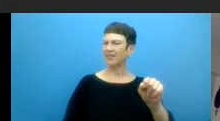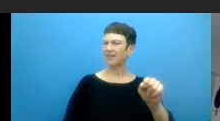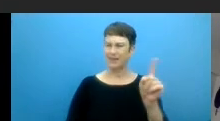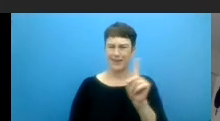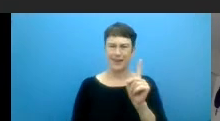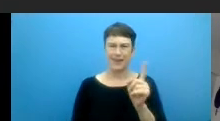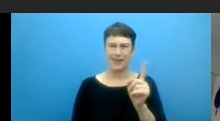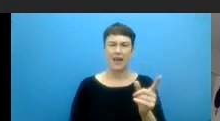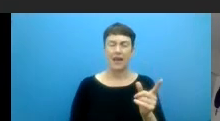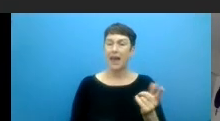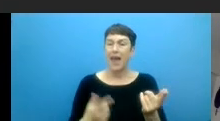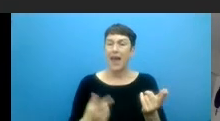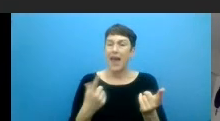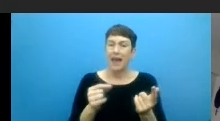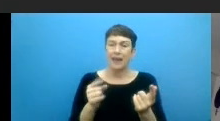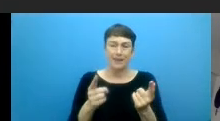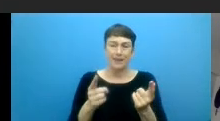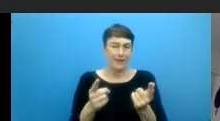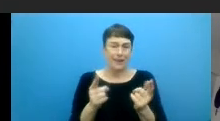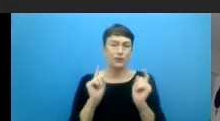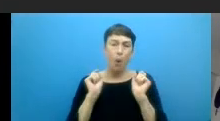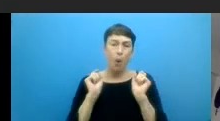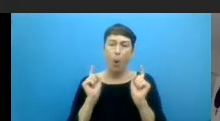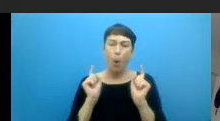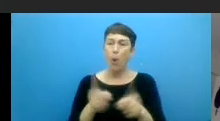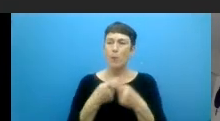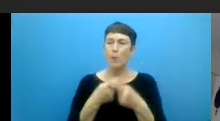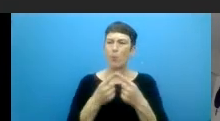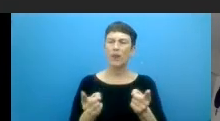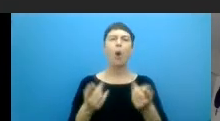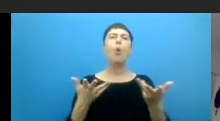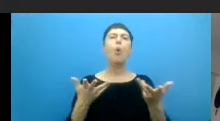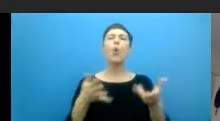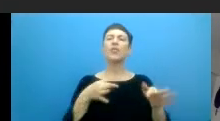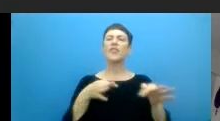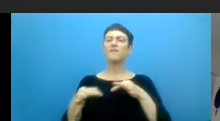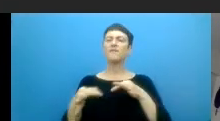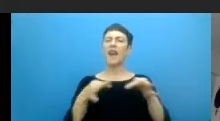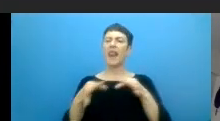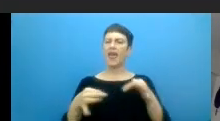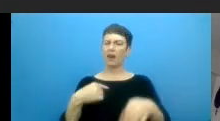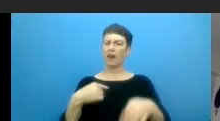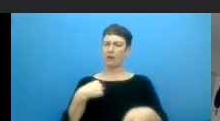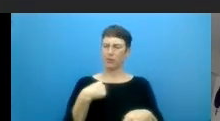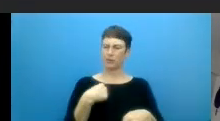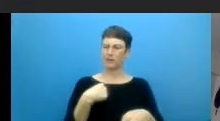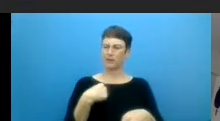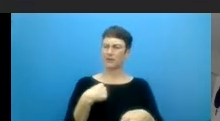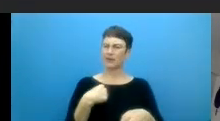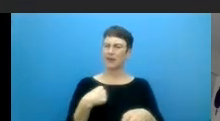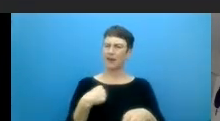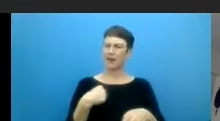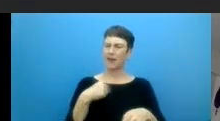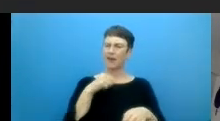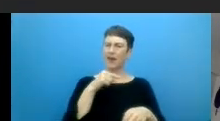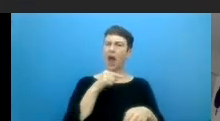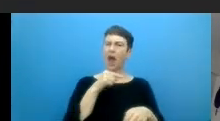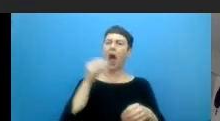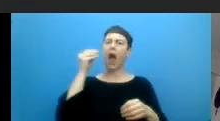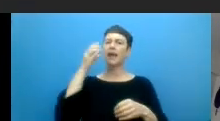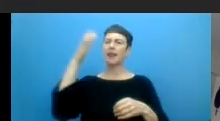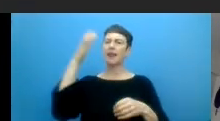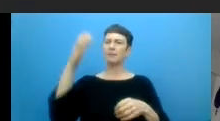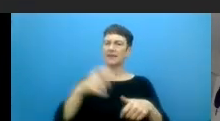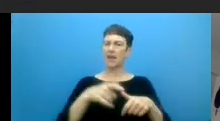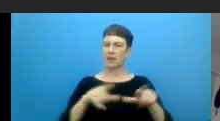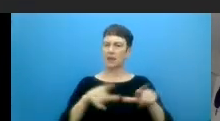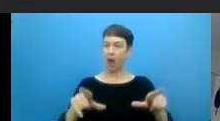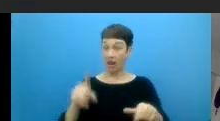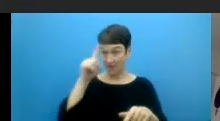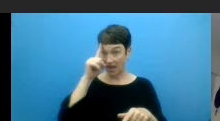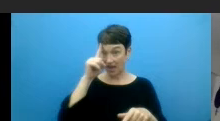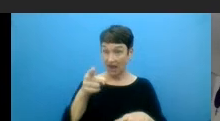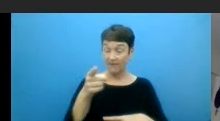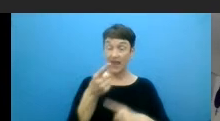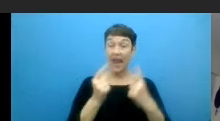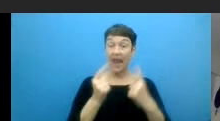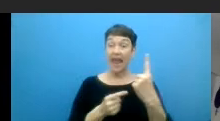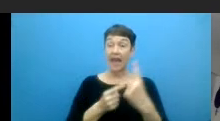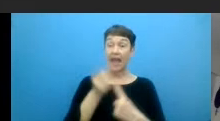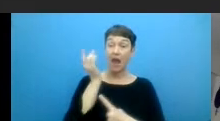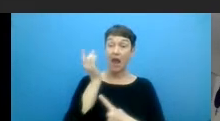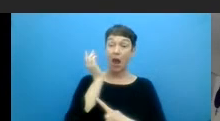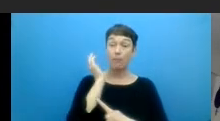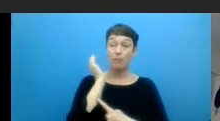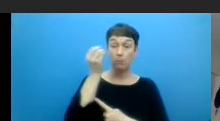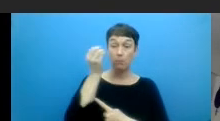remains impossible to define objectively. And we know that. We know that professors have different ideas of what academic